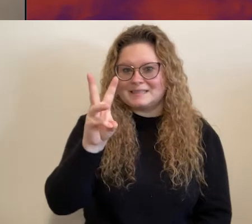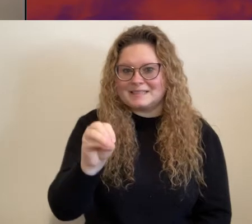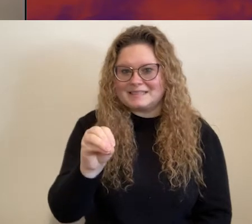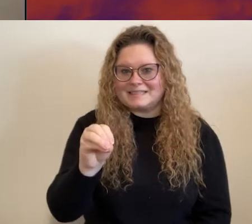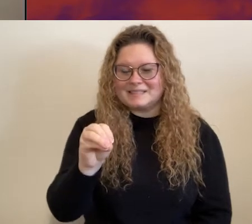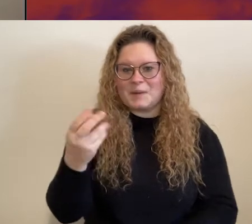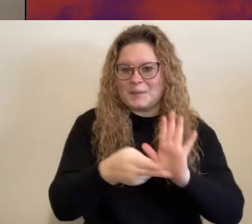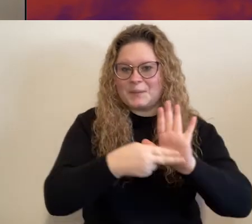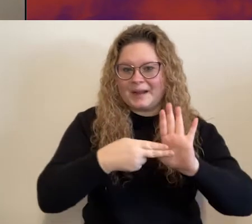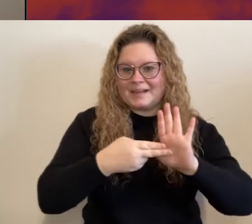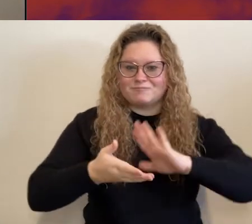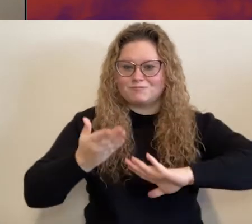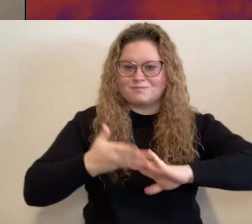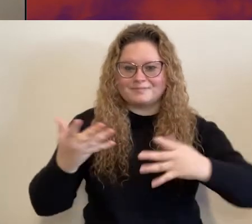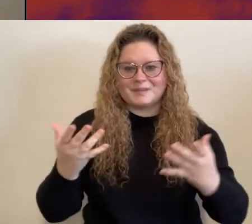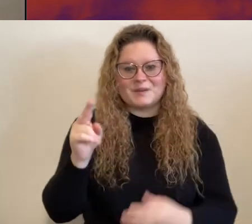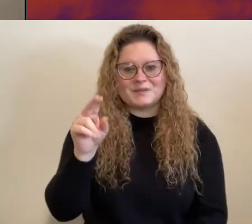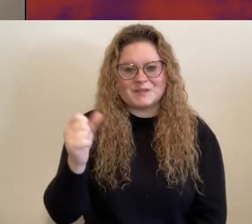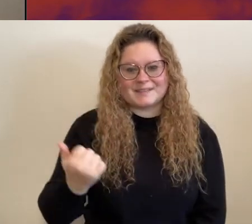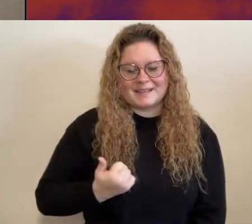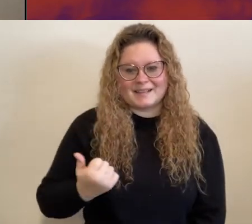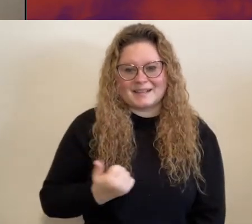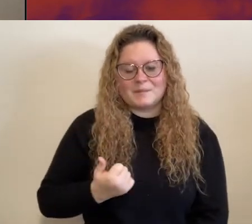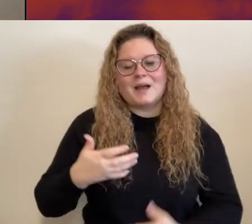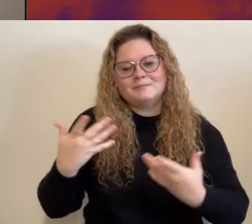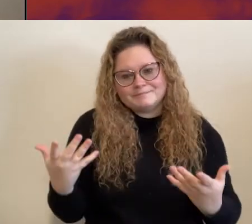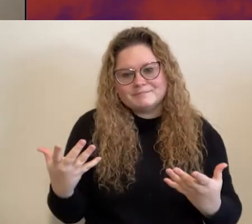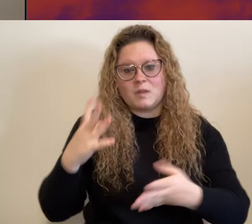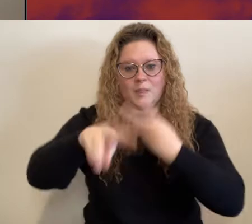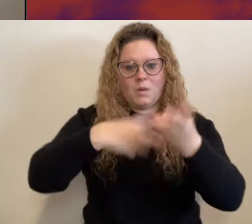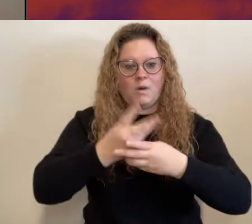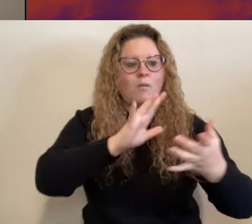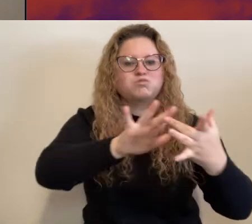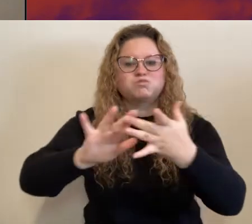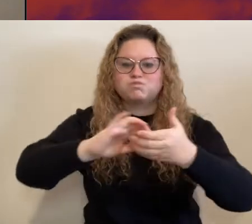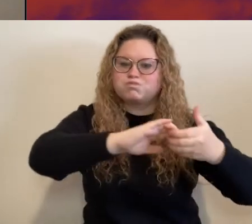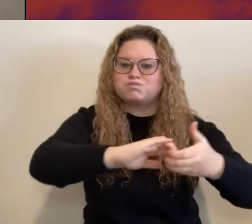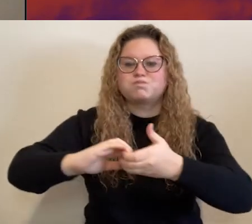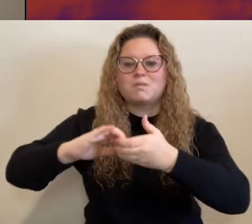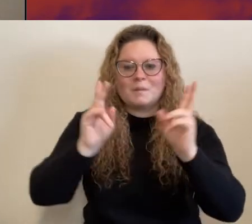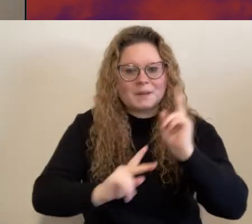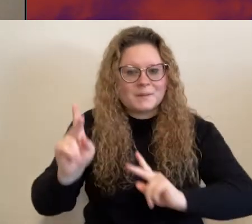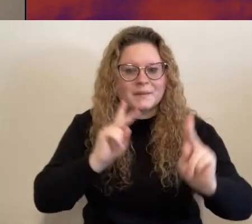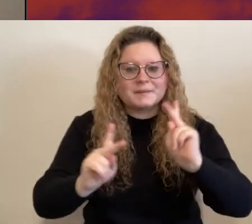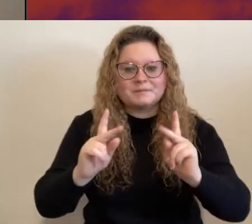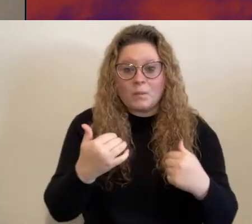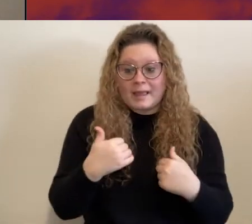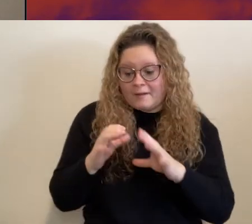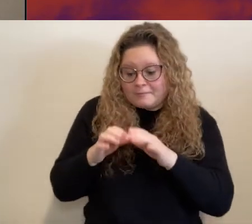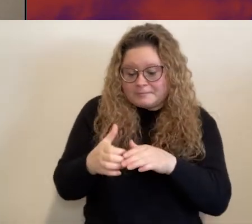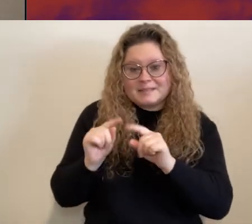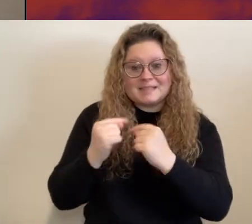here in Nova Scotia, Canada. But of course, I work with people all over the world. We do have a small team that supports